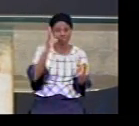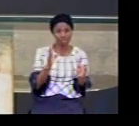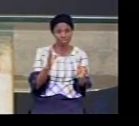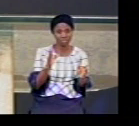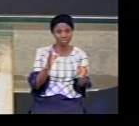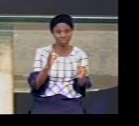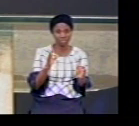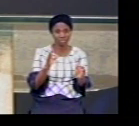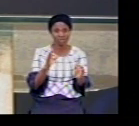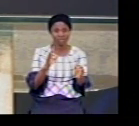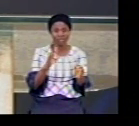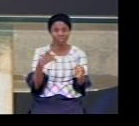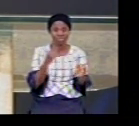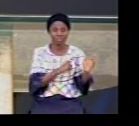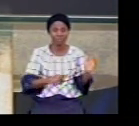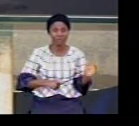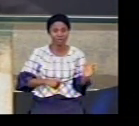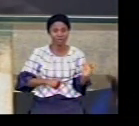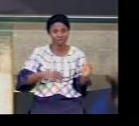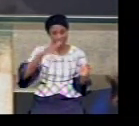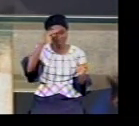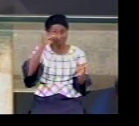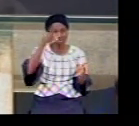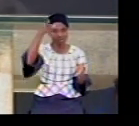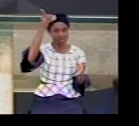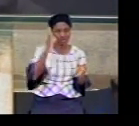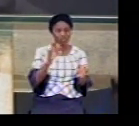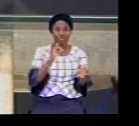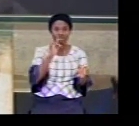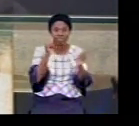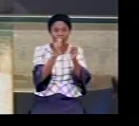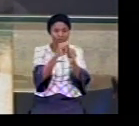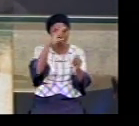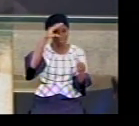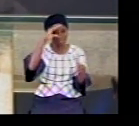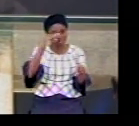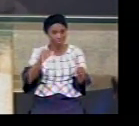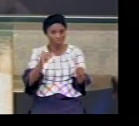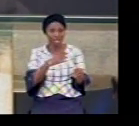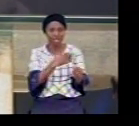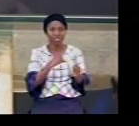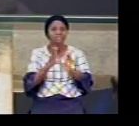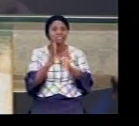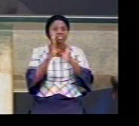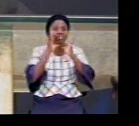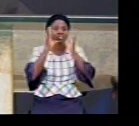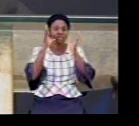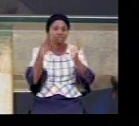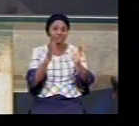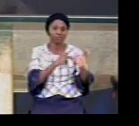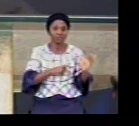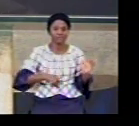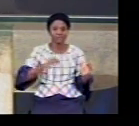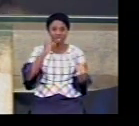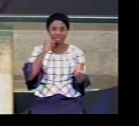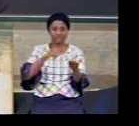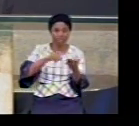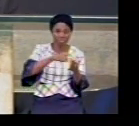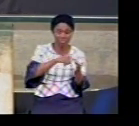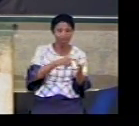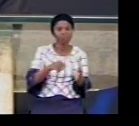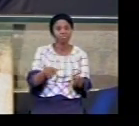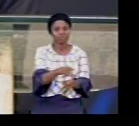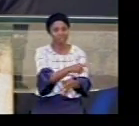is with him, and the shout of a king is among them.